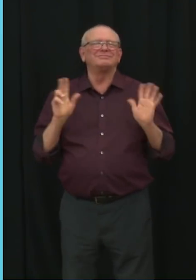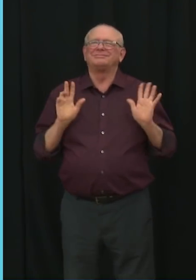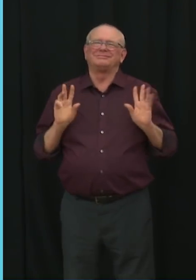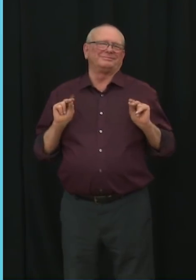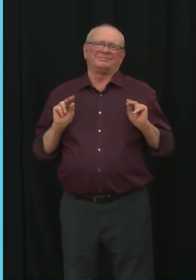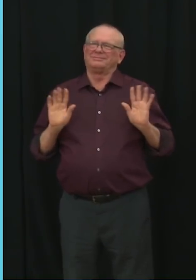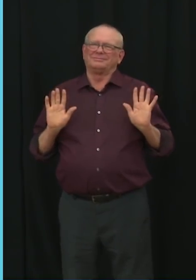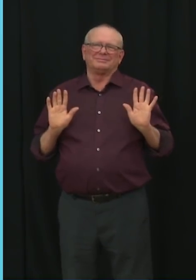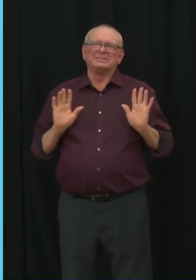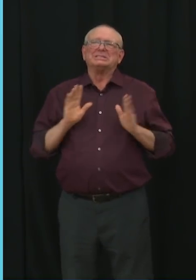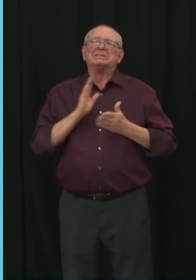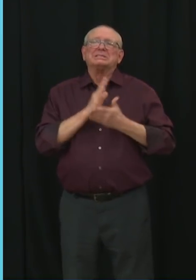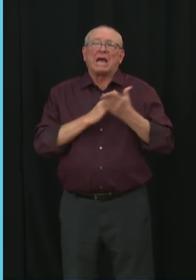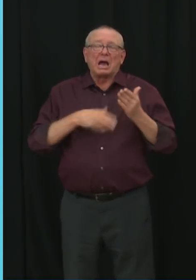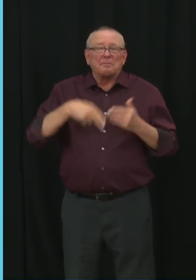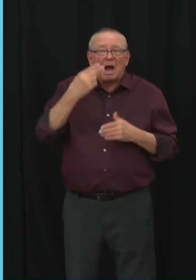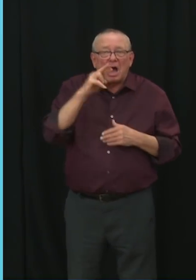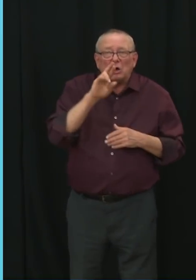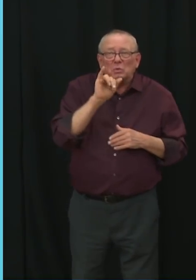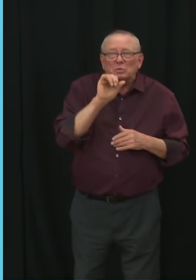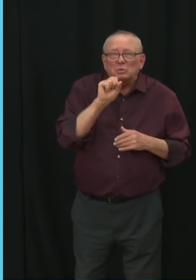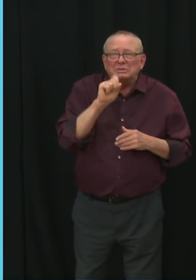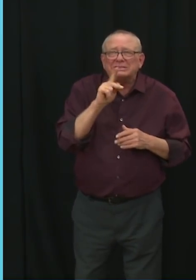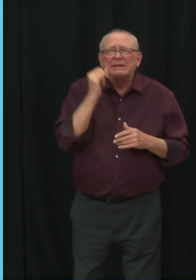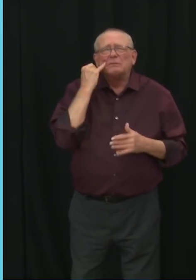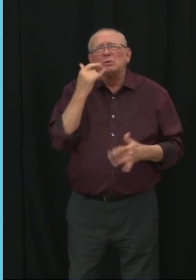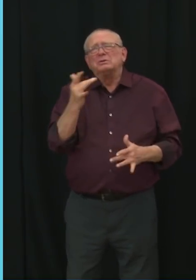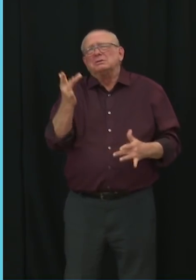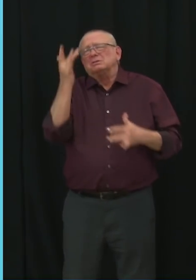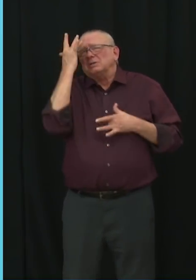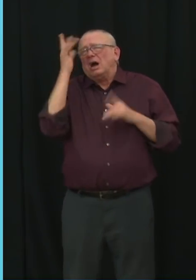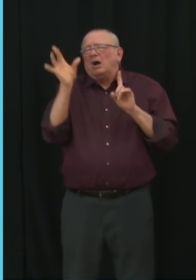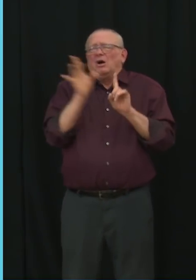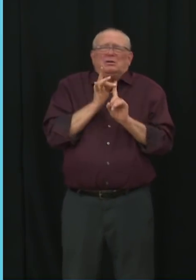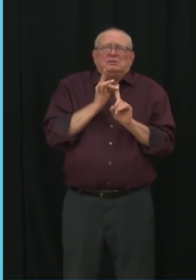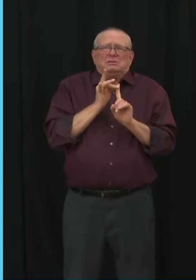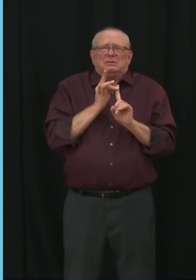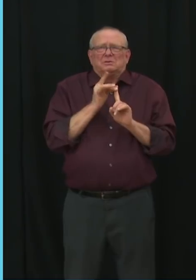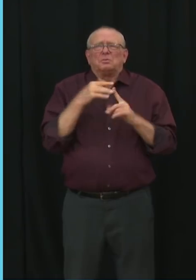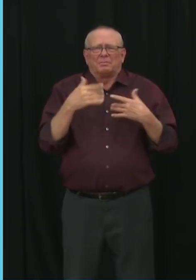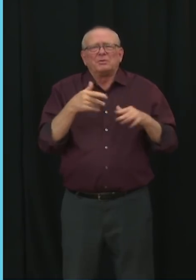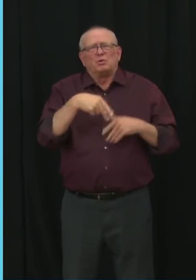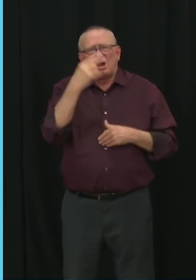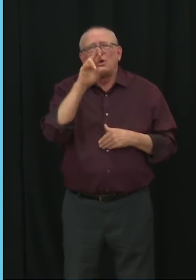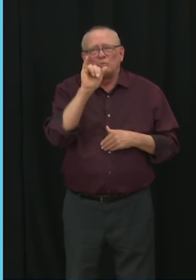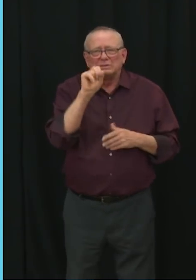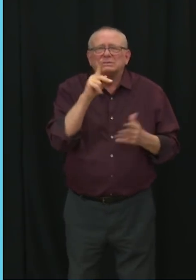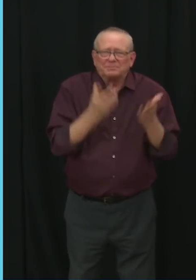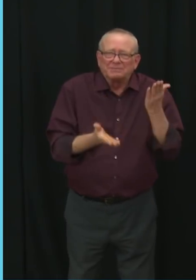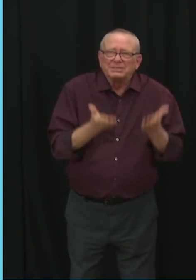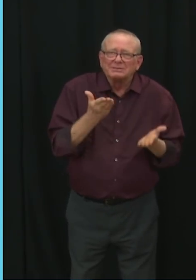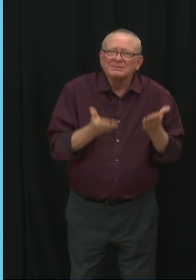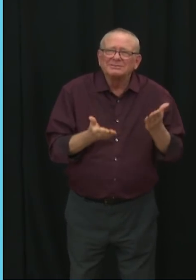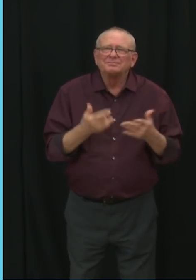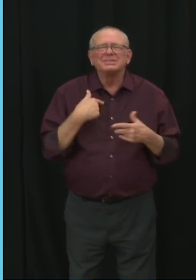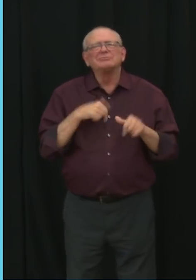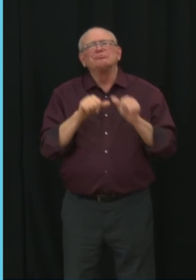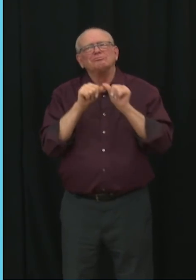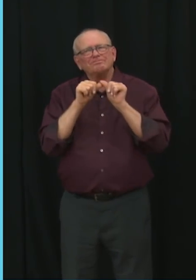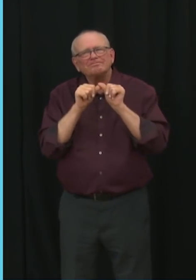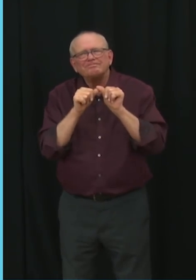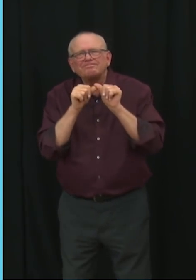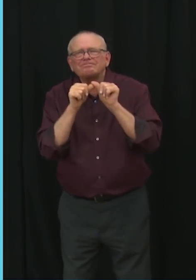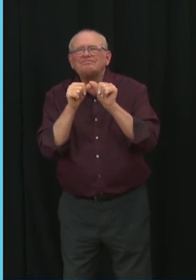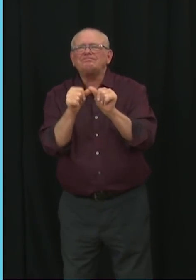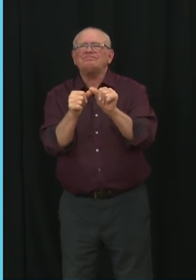of having a severe outcome should they be infected. As a population, we will continue in the short term to be impacted by the